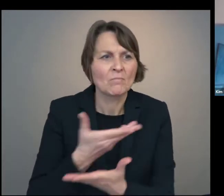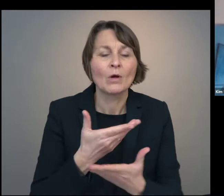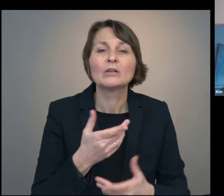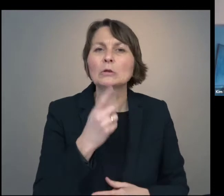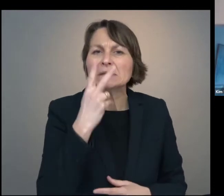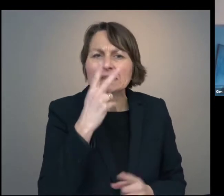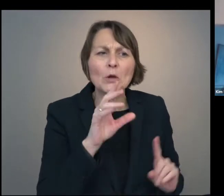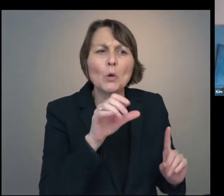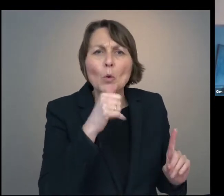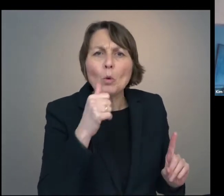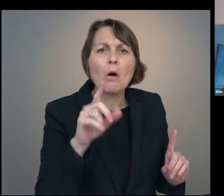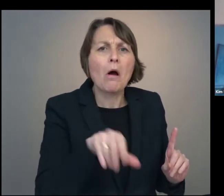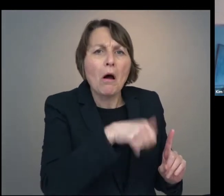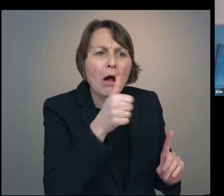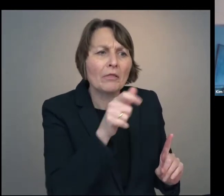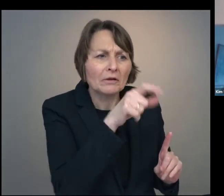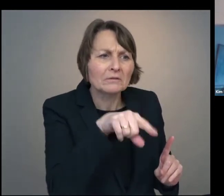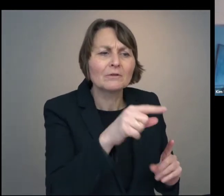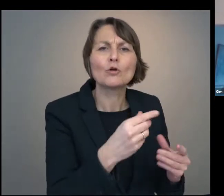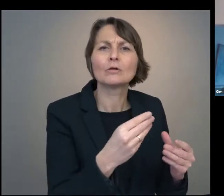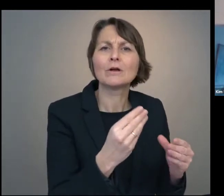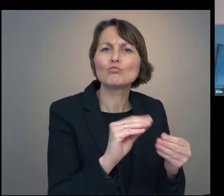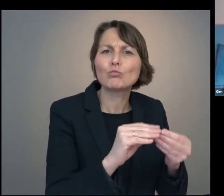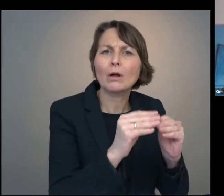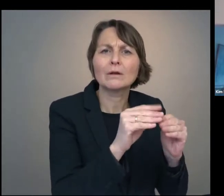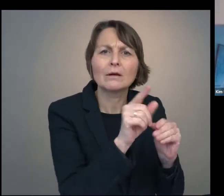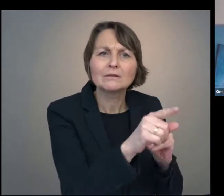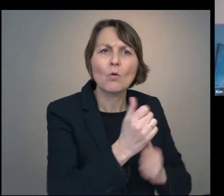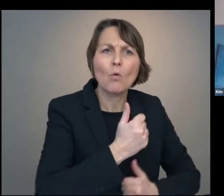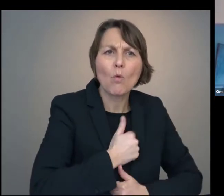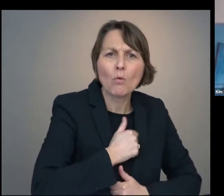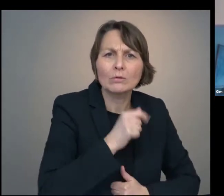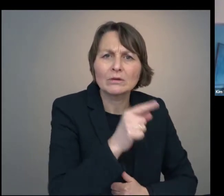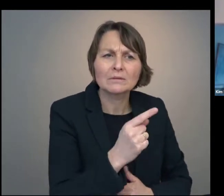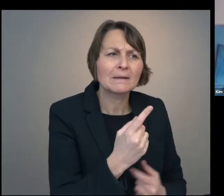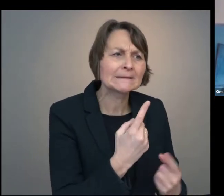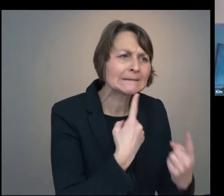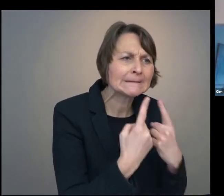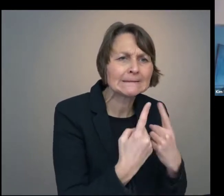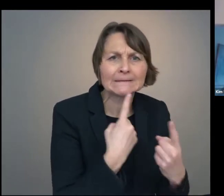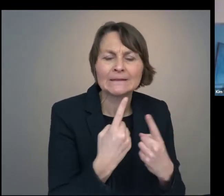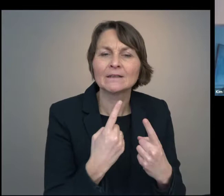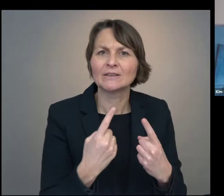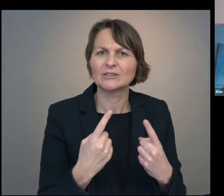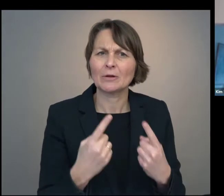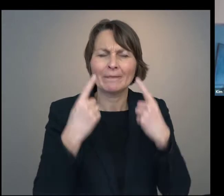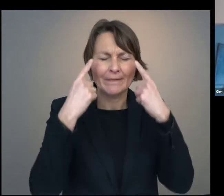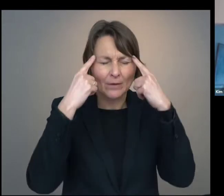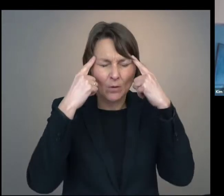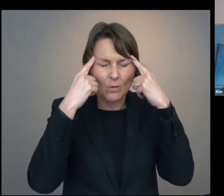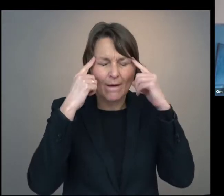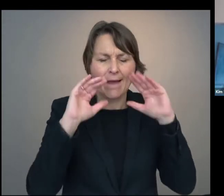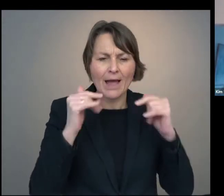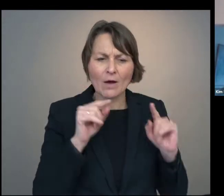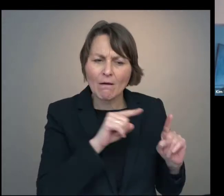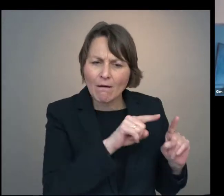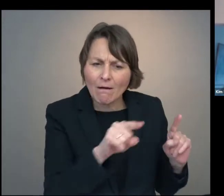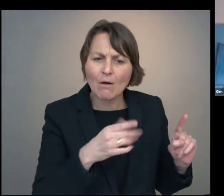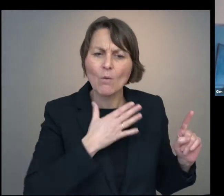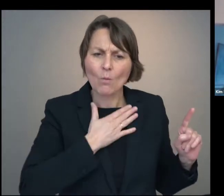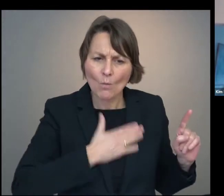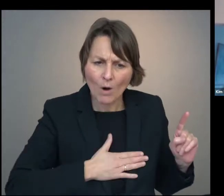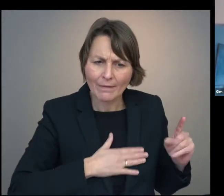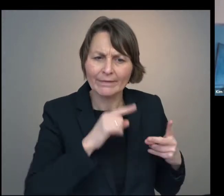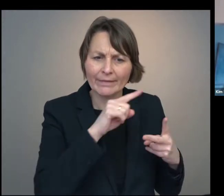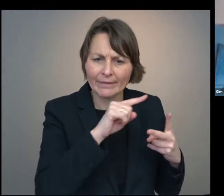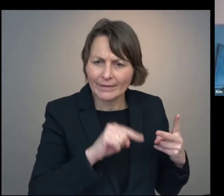in order to make sure that we are in sync with what is needed out there, and we